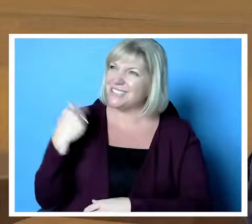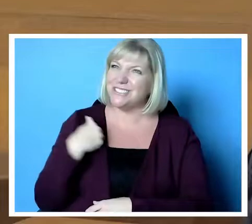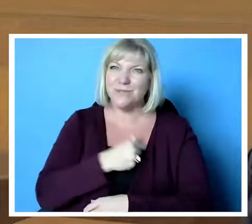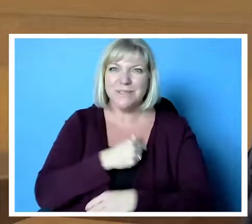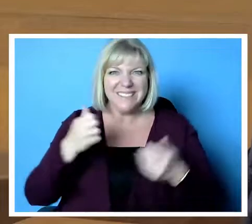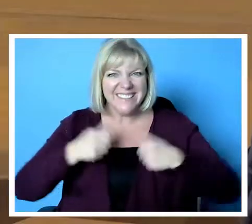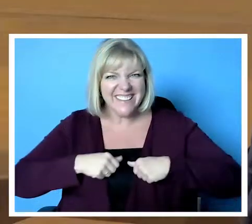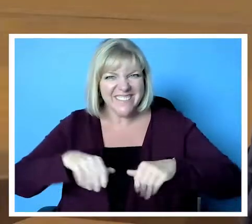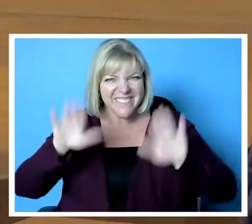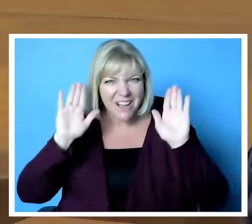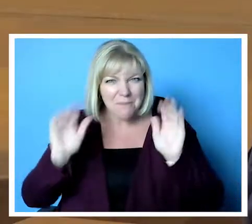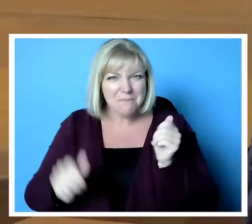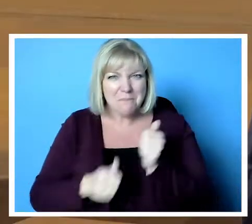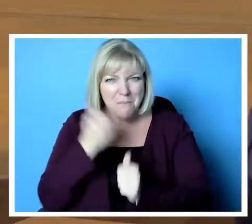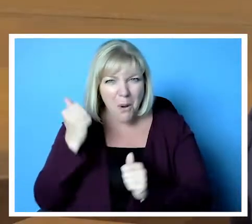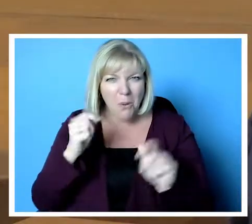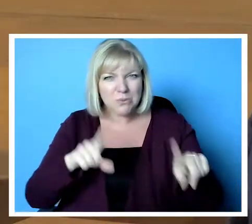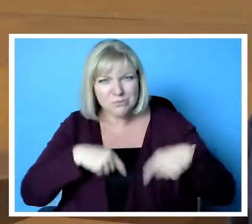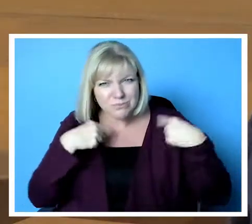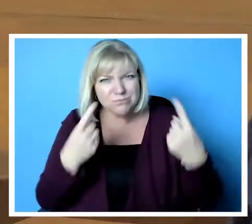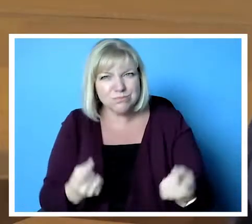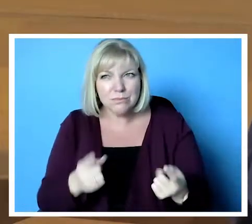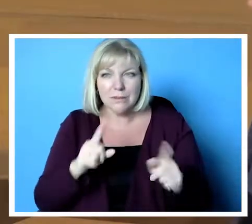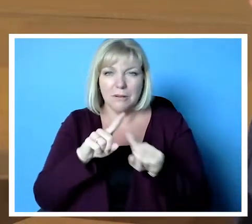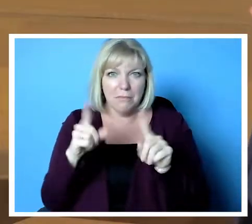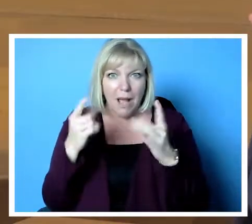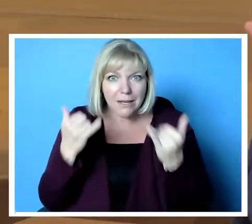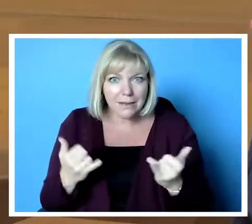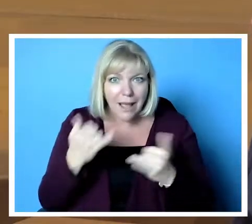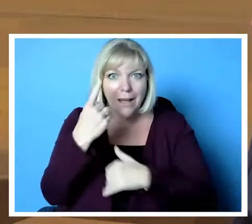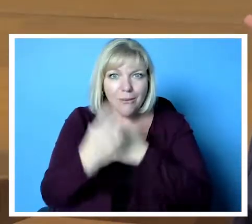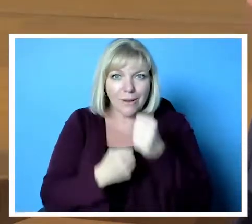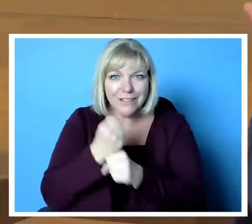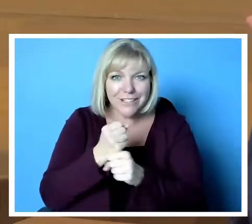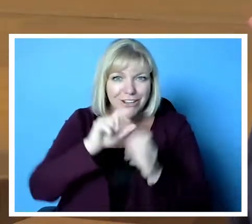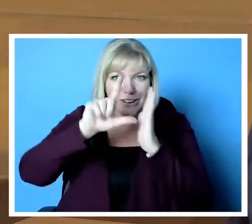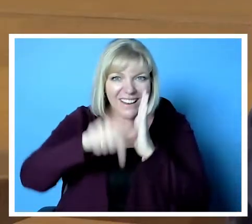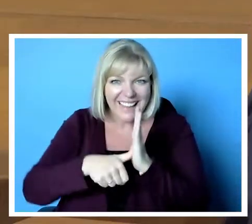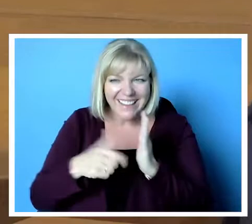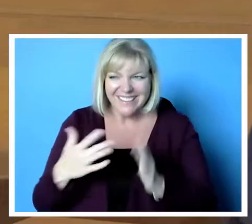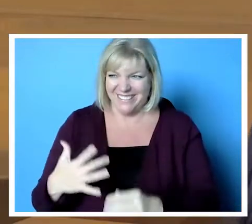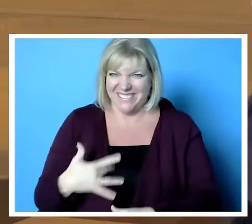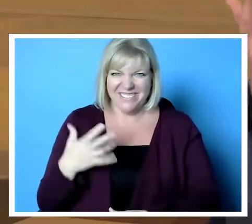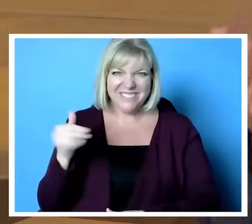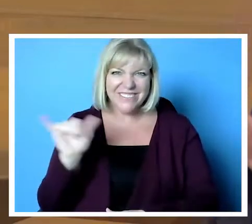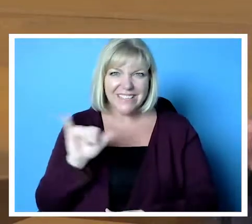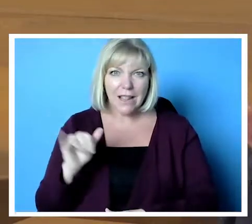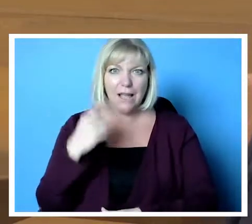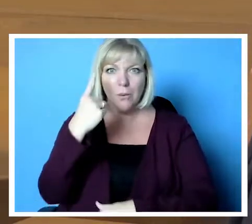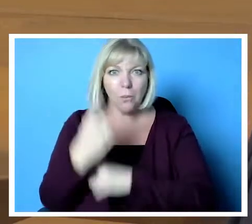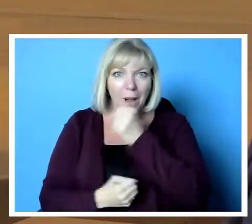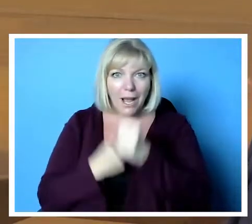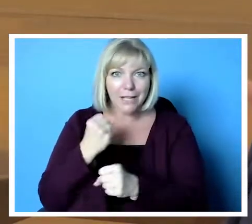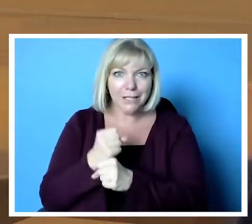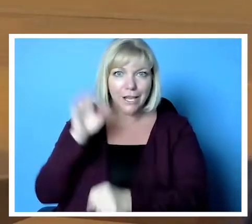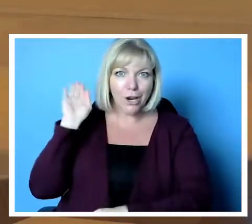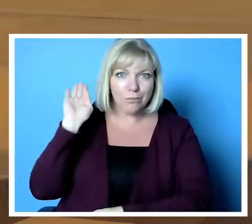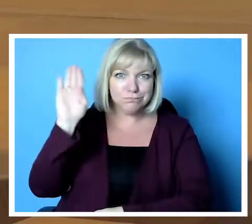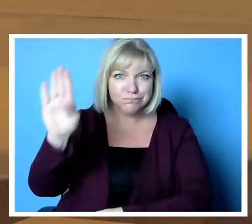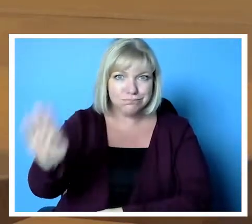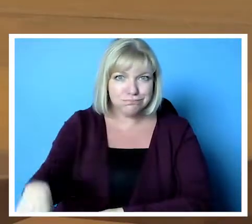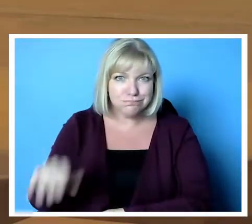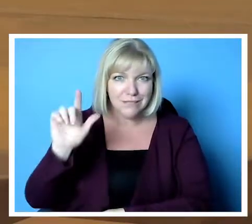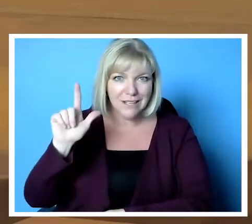give up. But here we are in a space where it almost feels as if we've had a Lenten year, not just